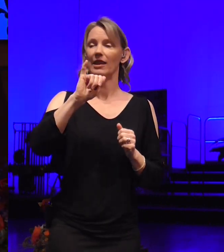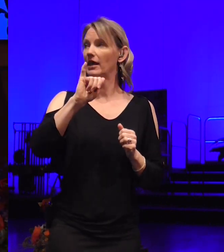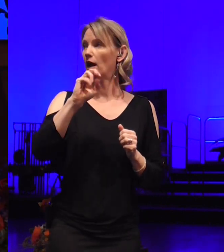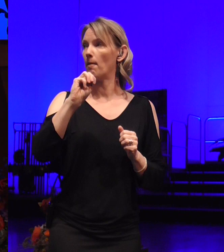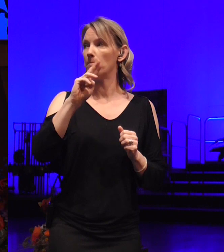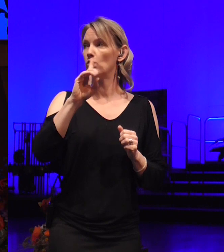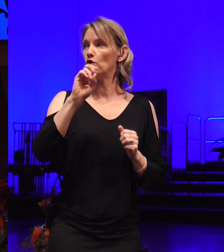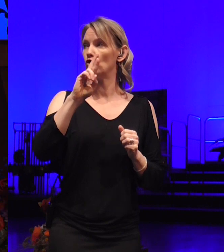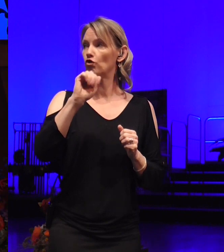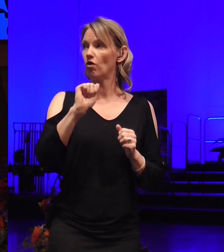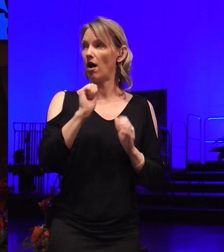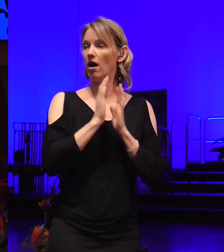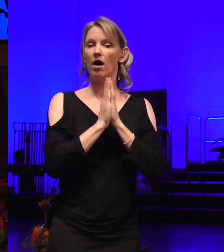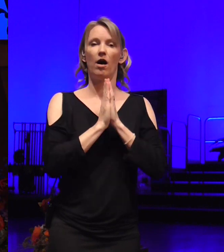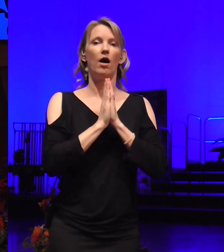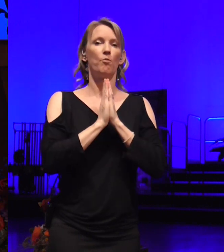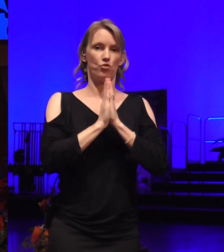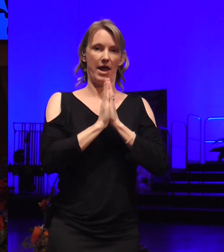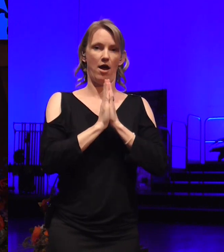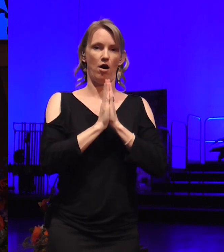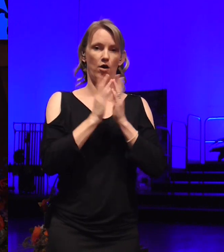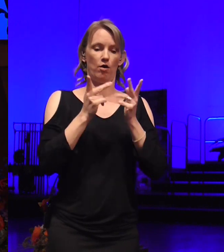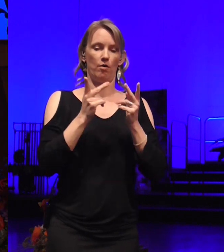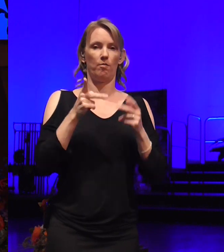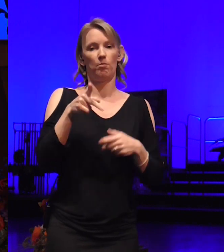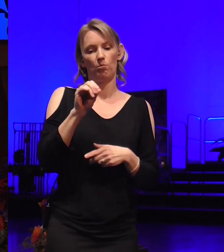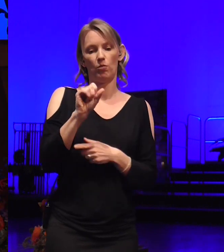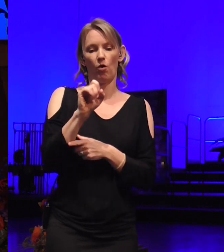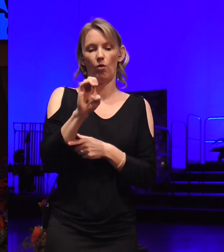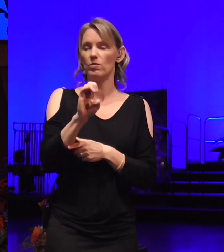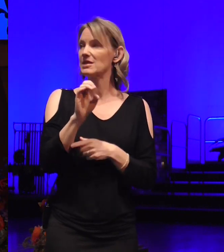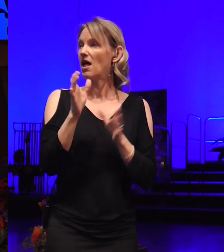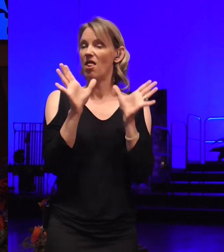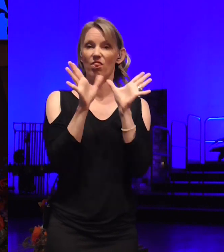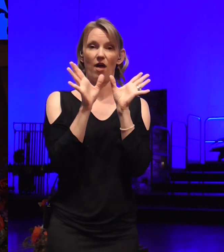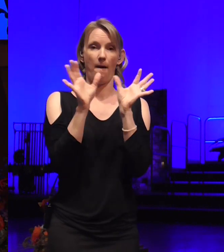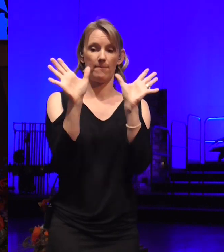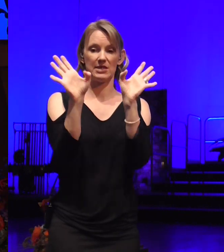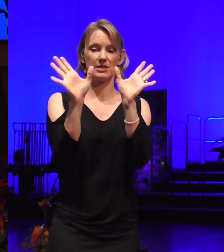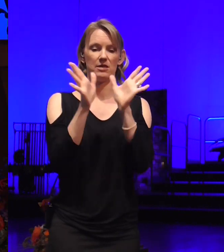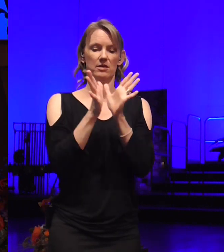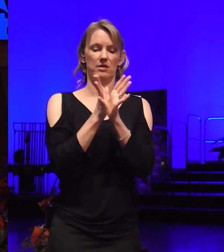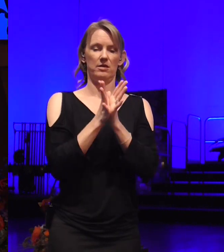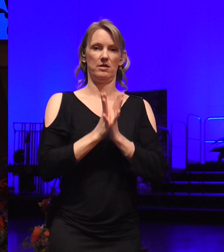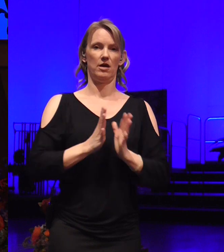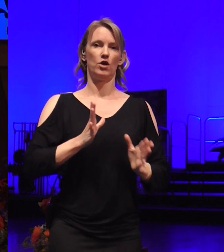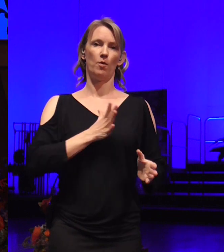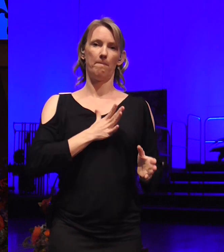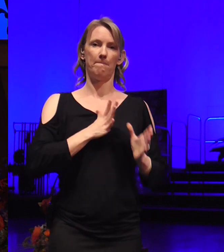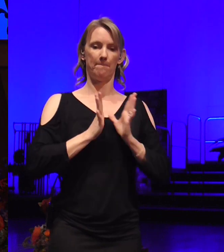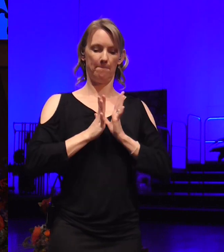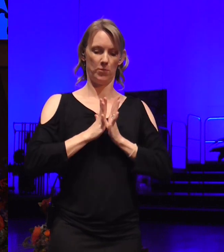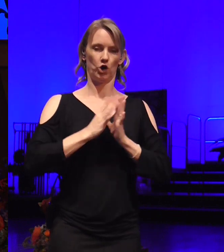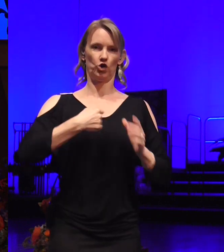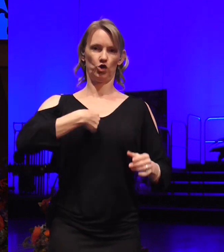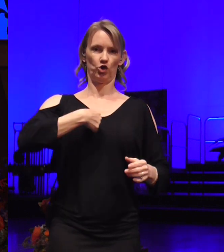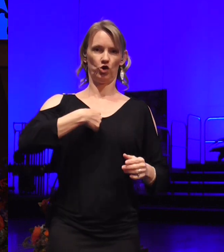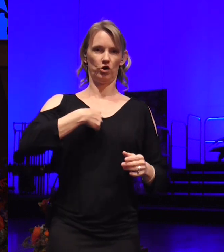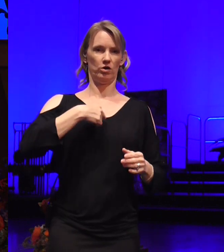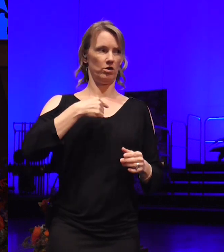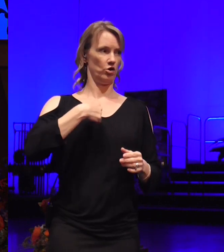prayer pose, where with it you can press the edges of the thumbs right into the center of your